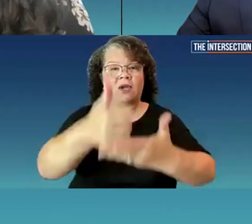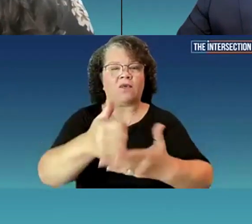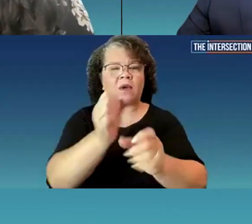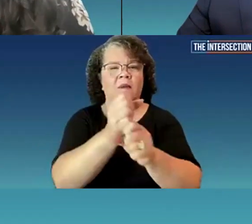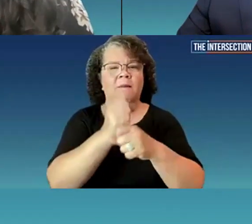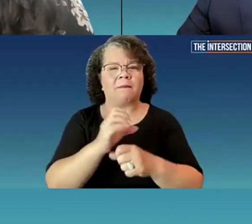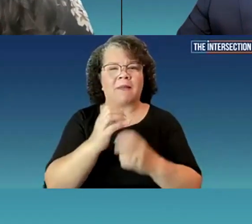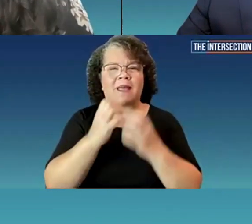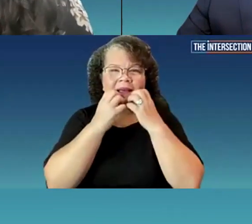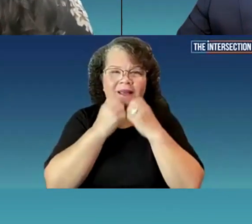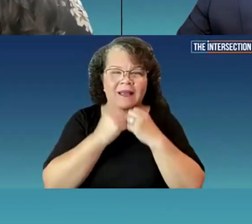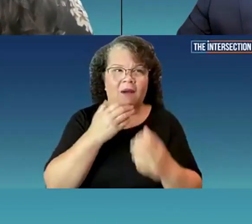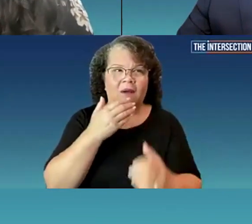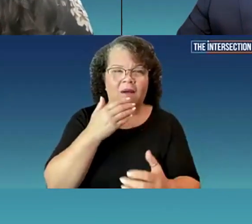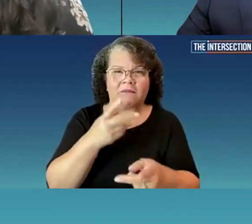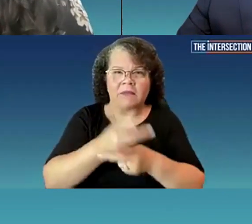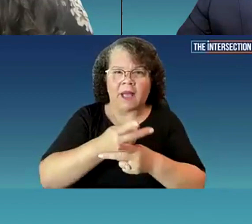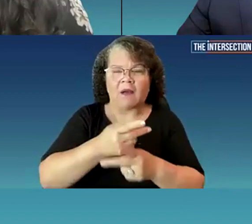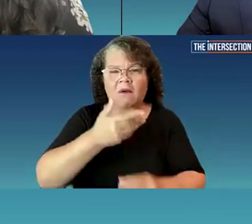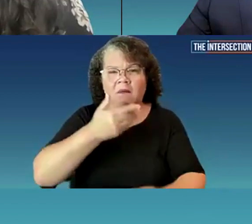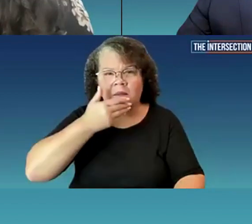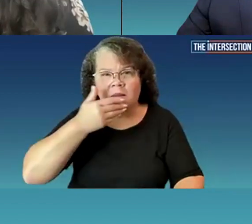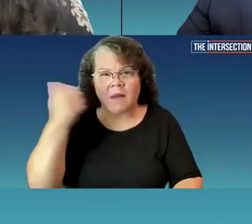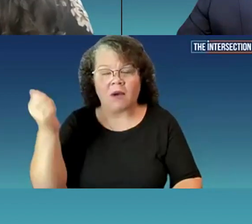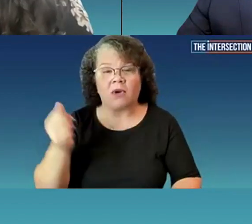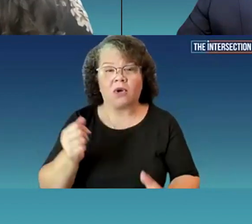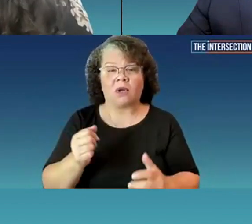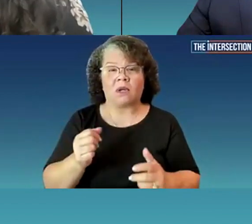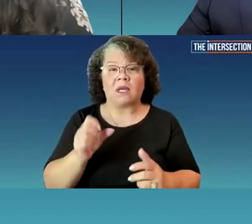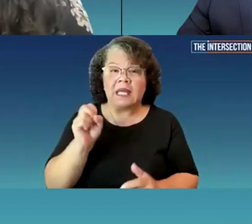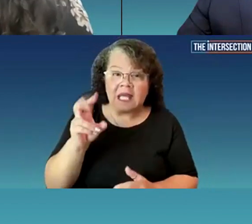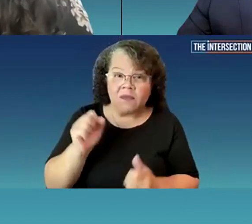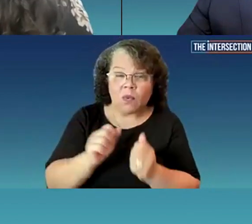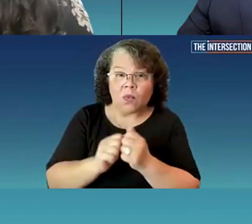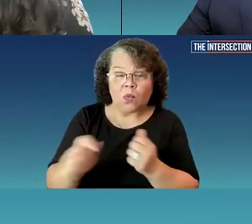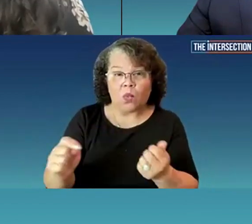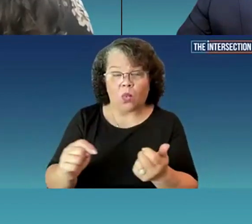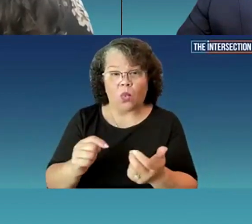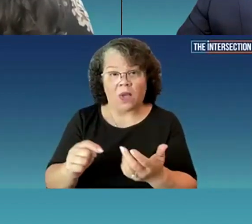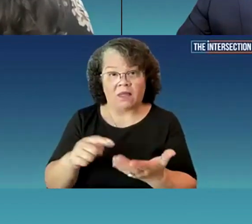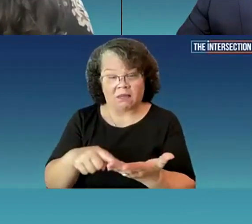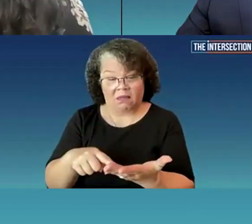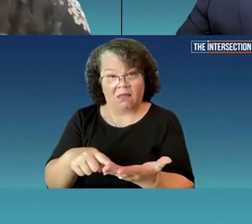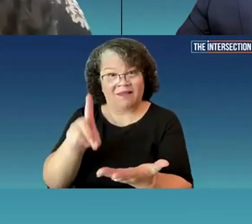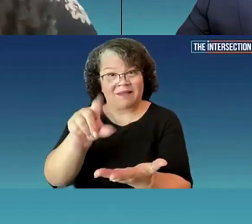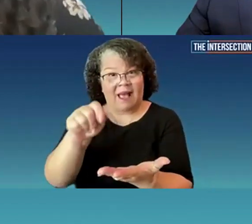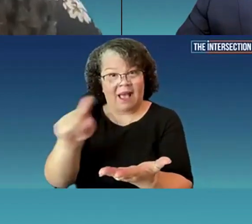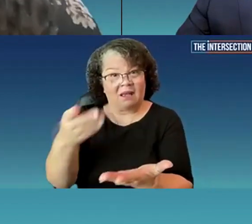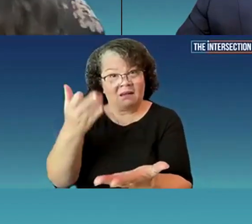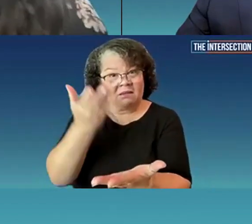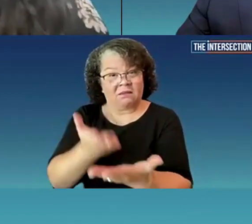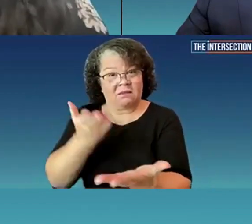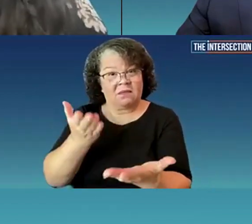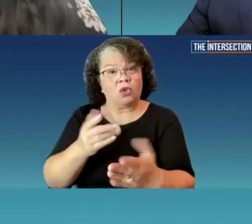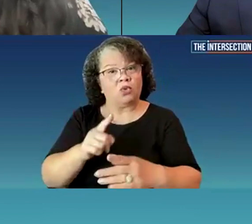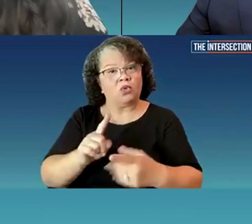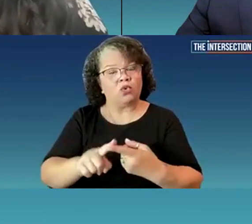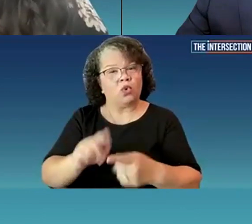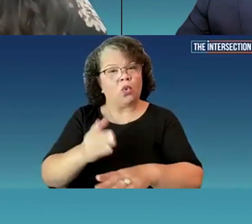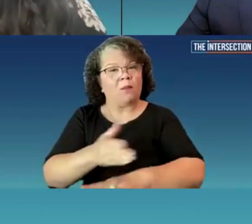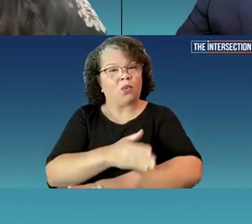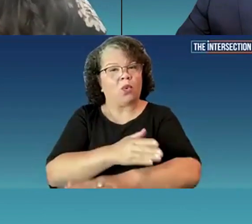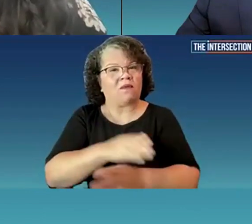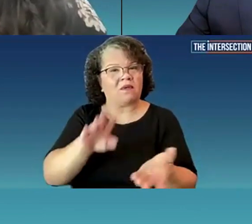with data that shows improved mortality. So that if you want to make a